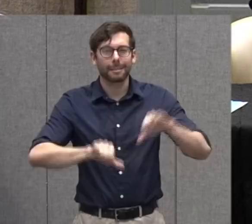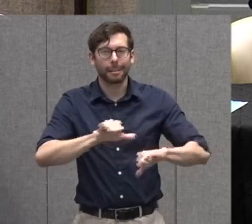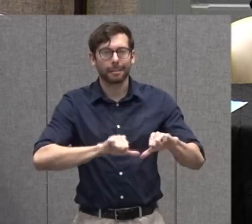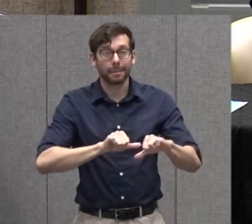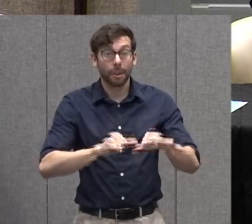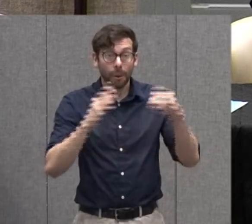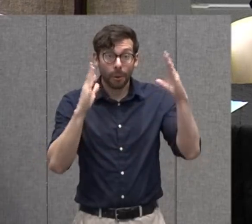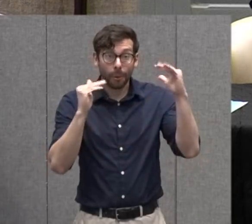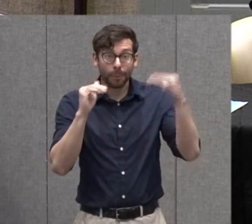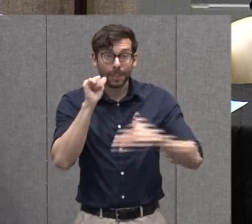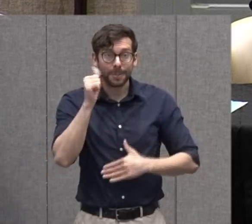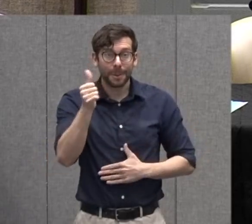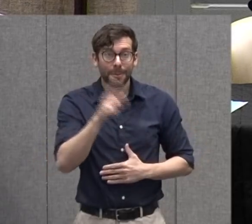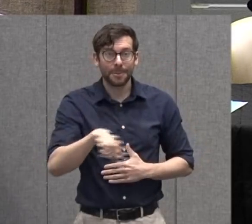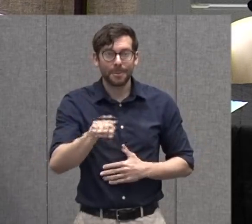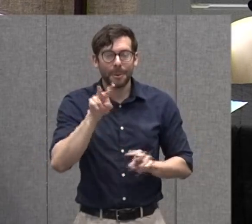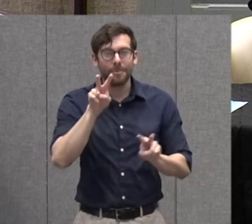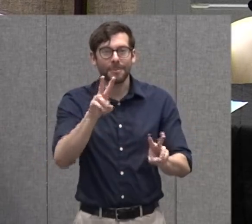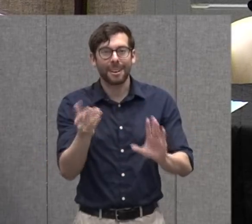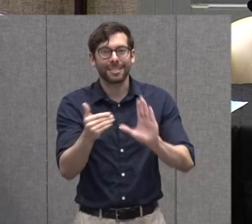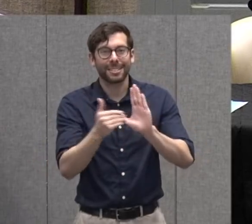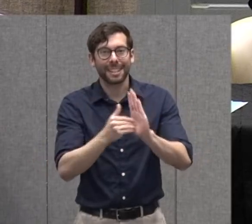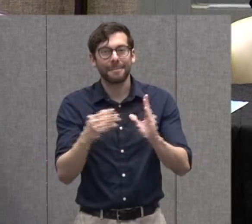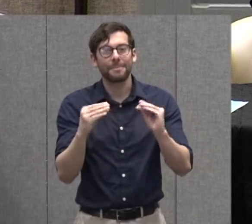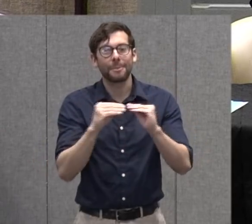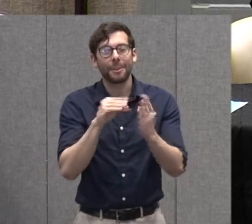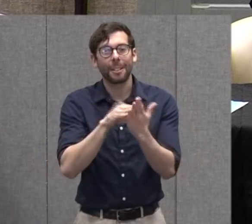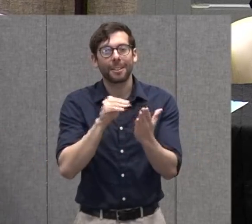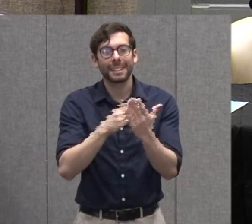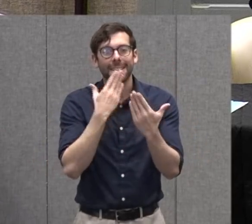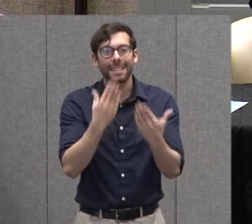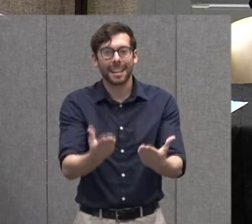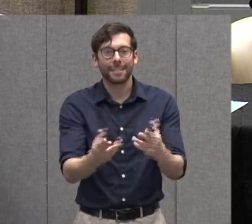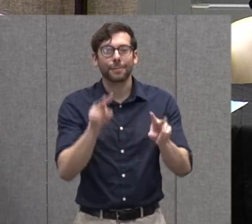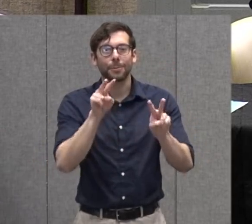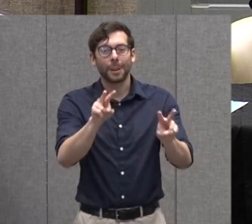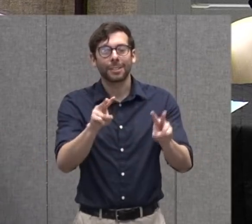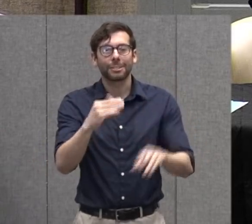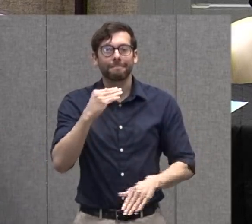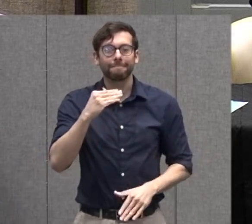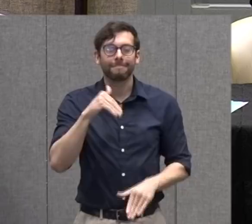you can come back with us tomorrow for some more learning, and thanks for joining us with At Home with APS.